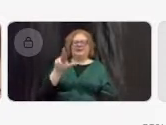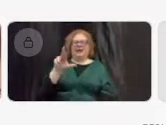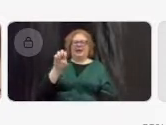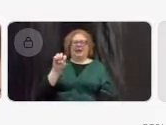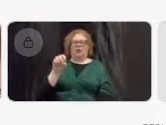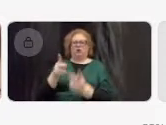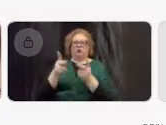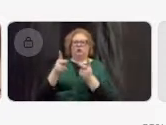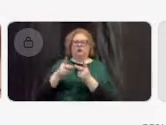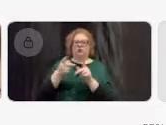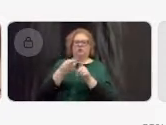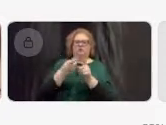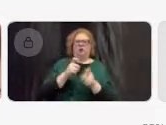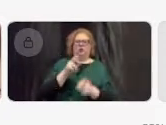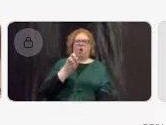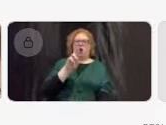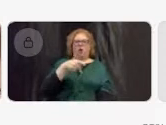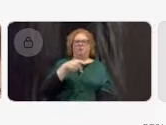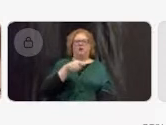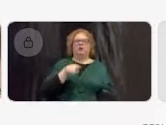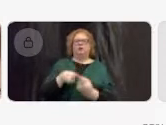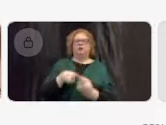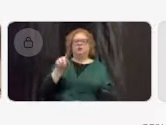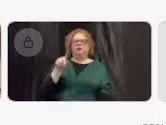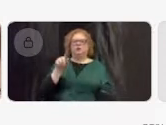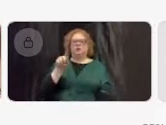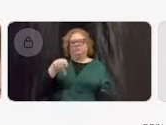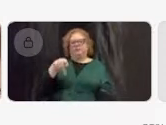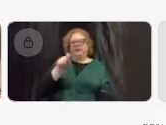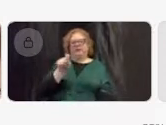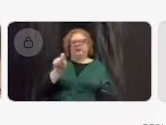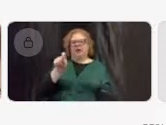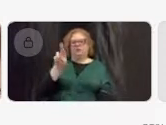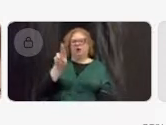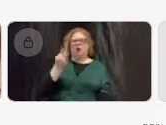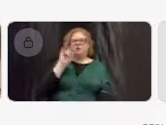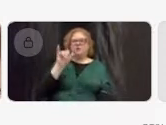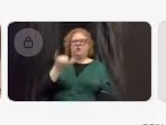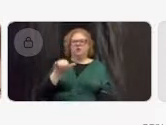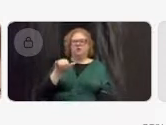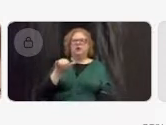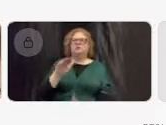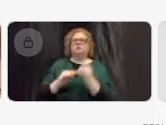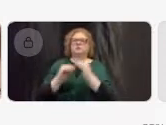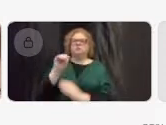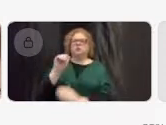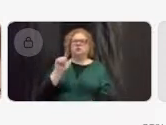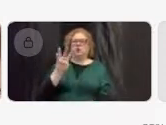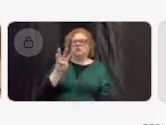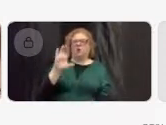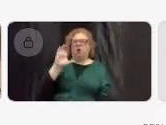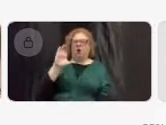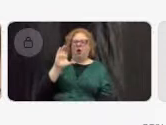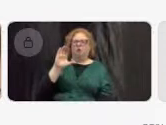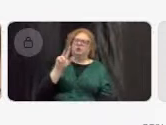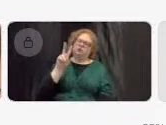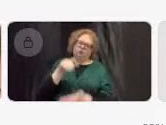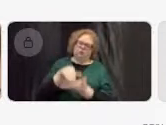R3 to PD-R to construct a 1,924 square foot 2-family duplex